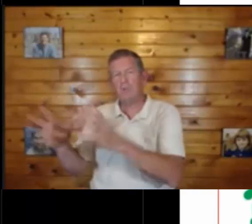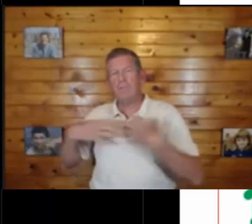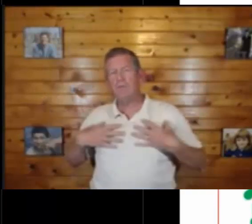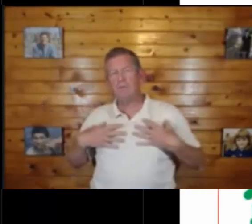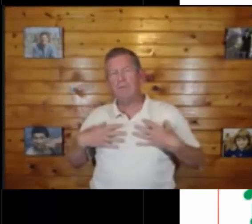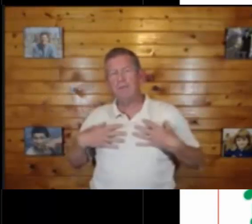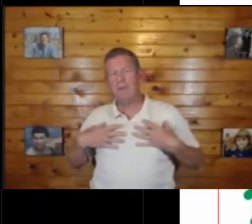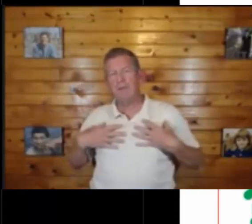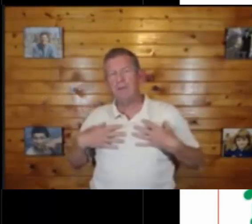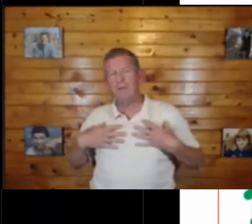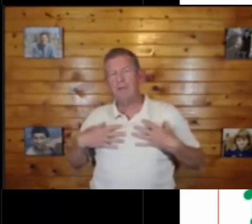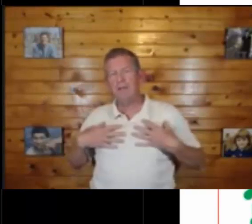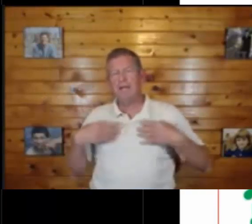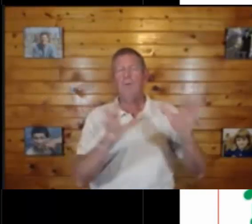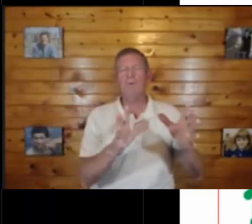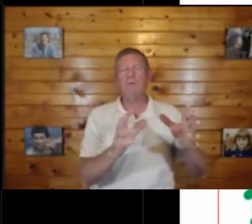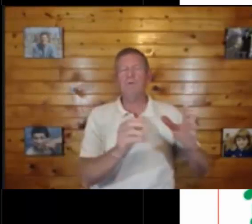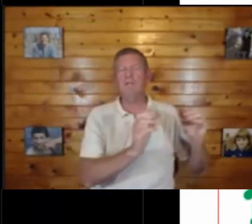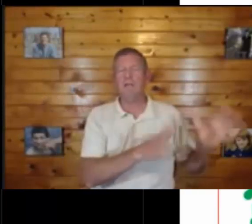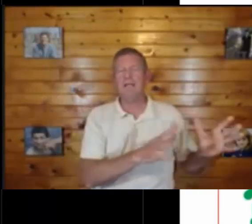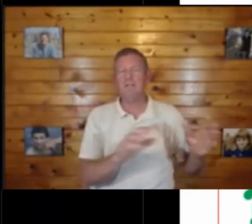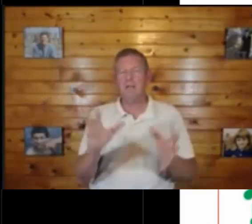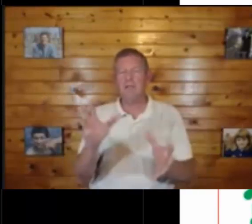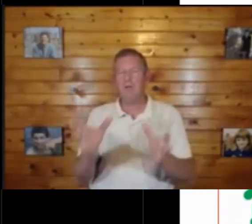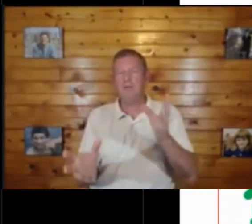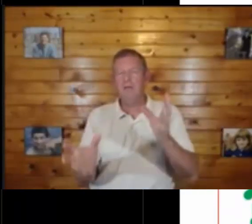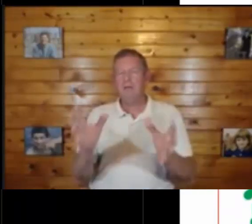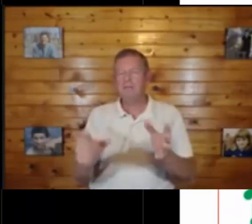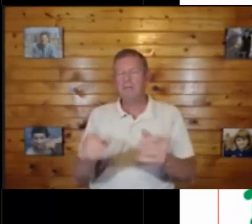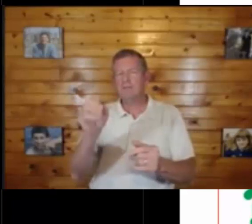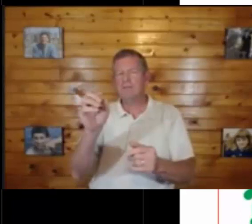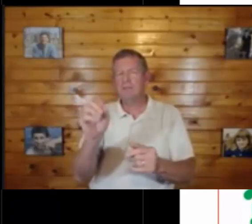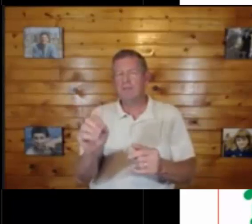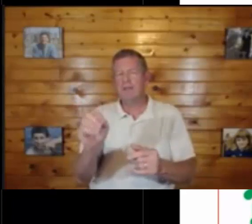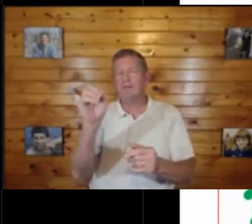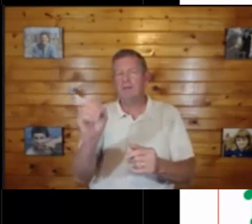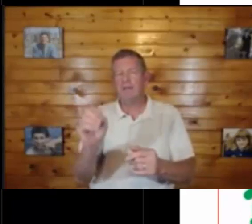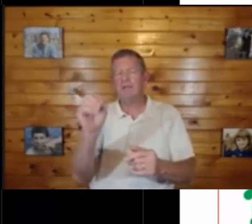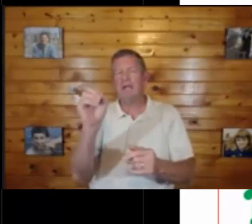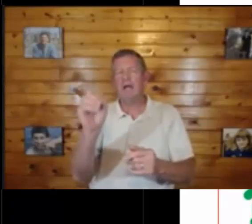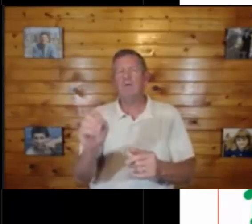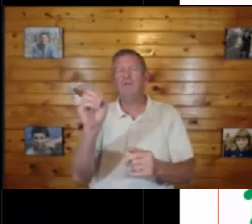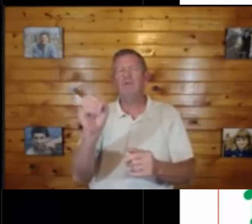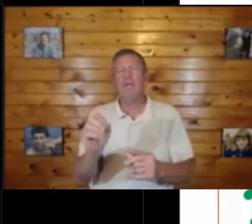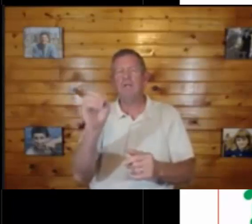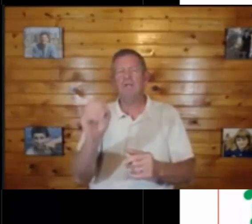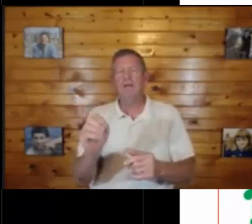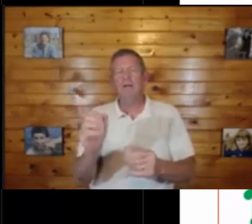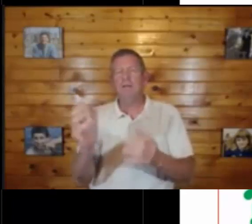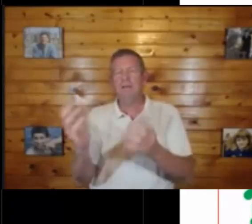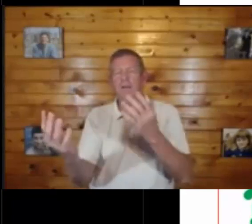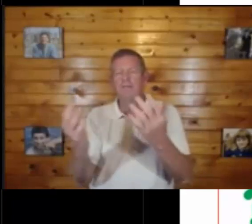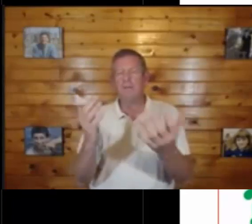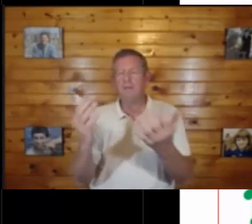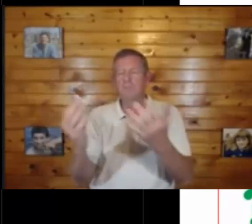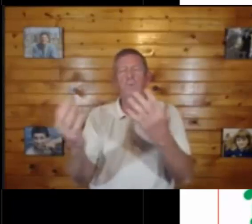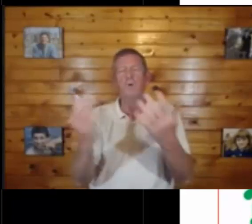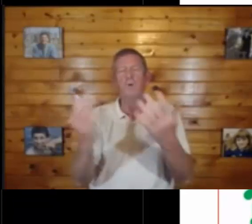size of the window in which you're seeing me and the window in which you're seeing the lesson. I think you can. There's some kind of device that allows you to change